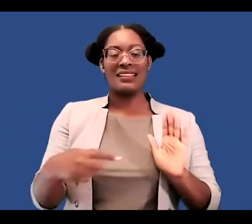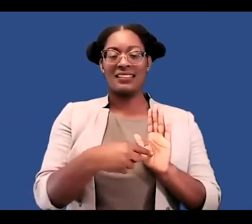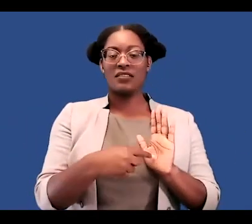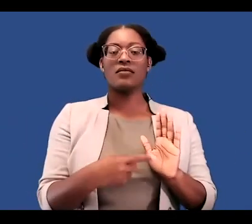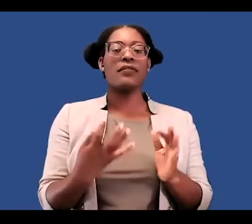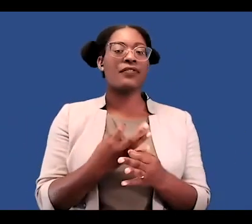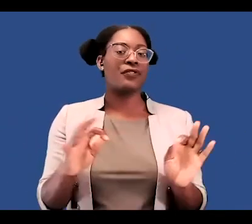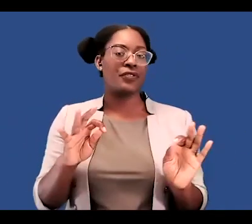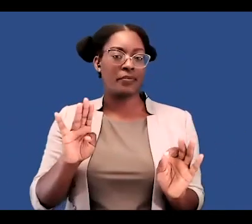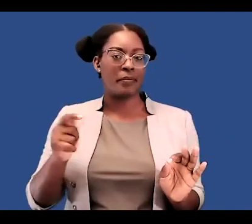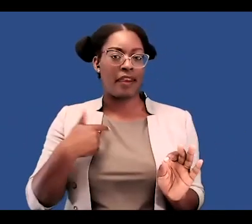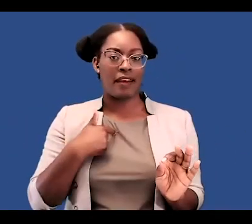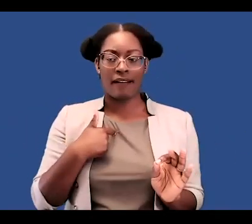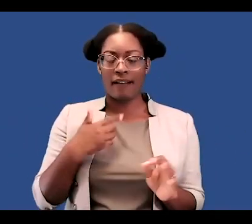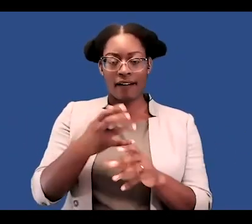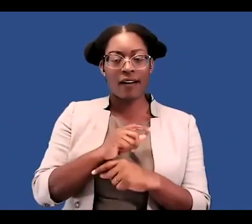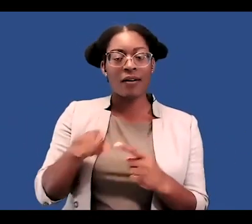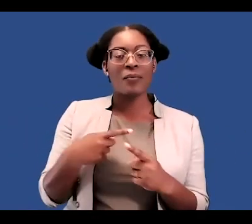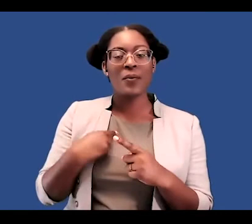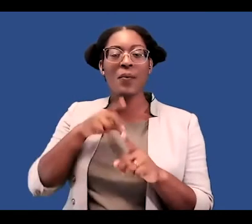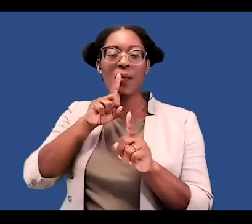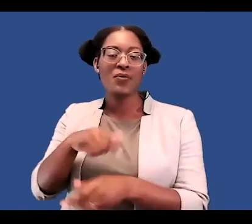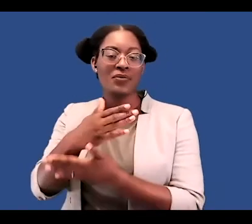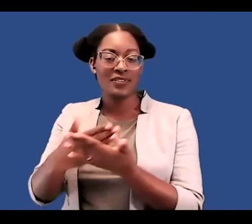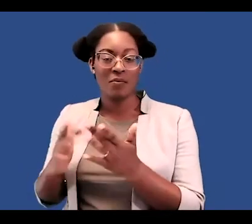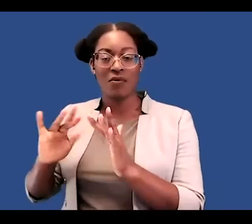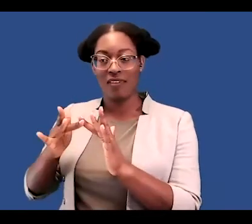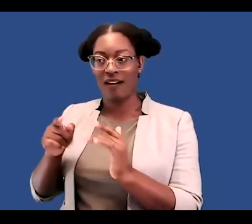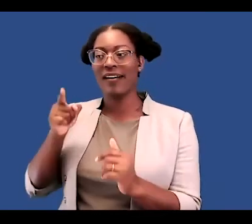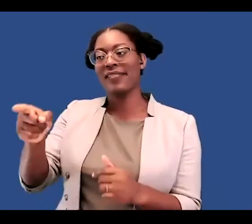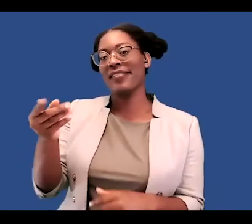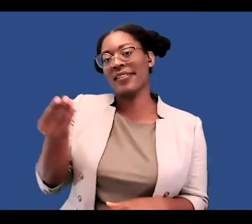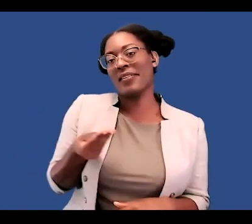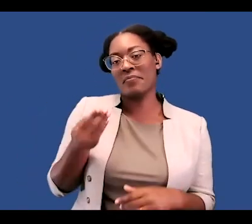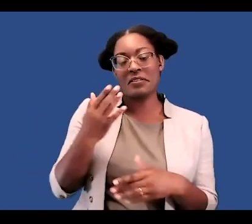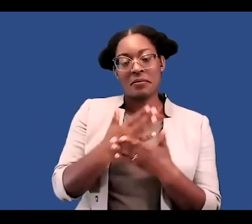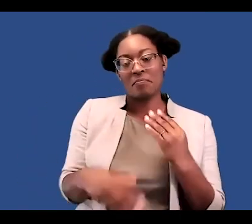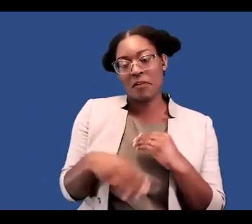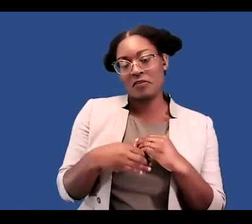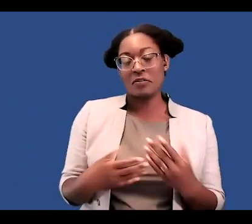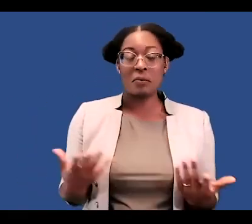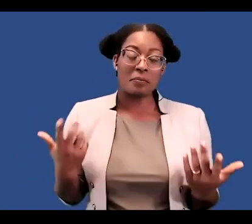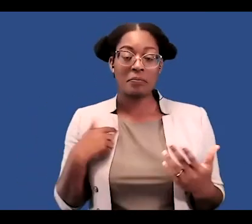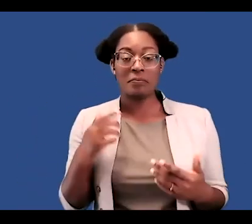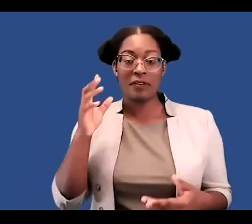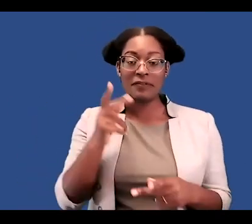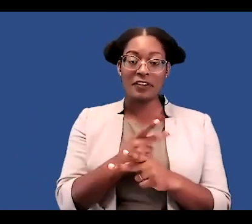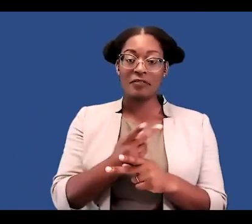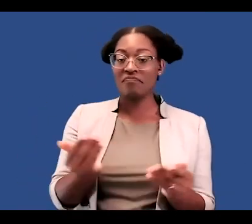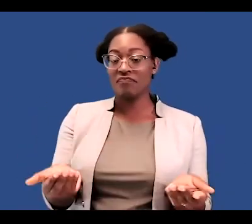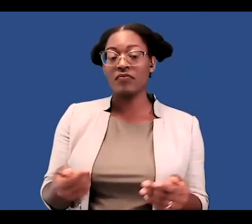got when I ordered some tea bags online. So we're gonna try to use this one today. So I'm gonna go ahead and